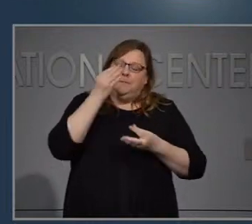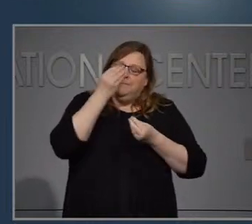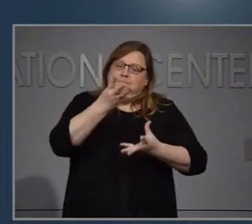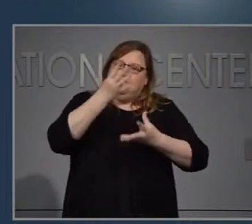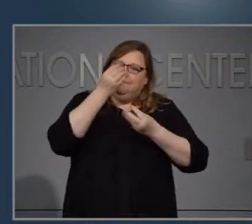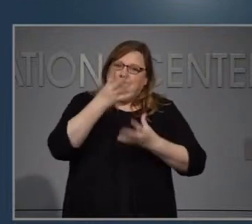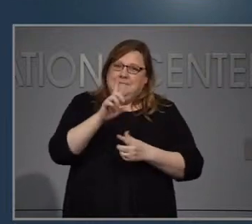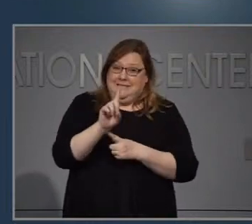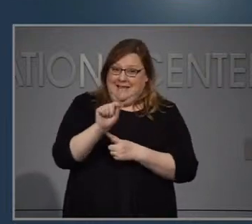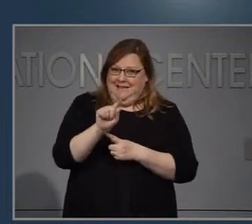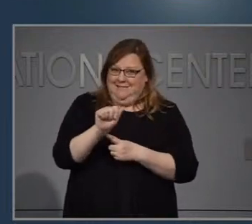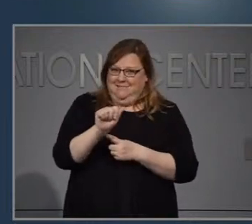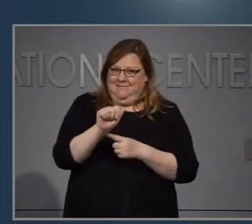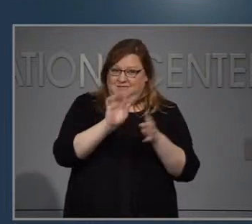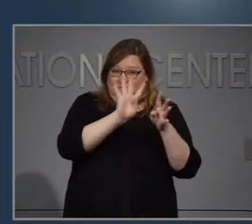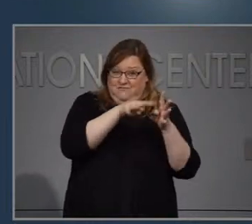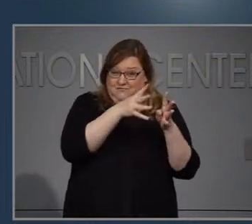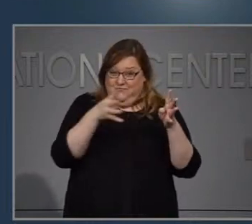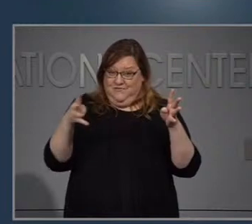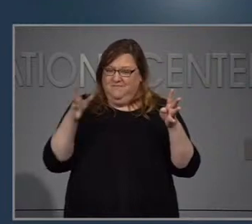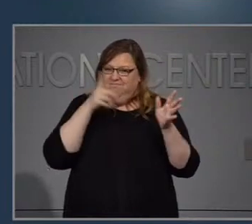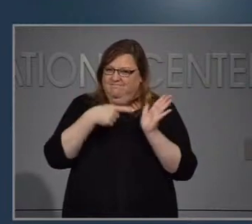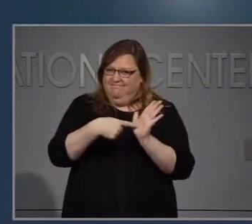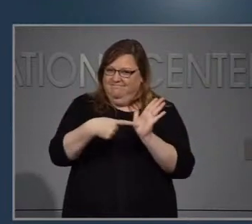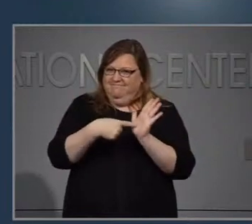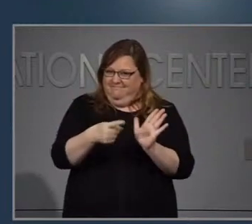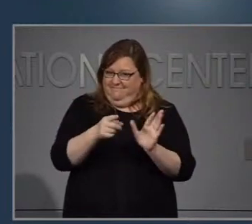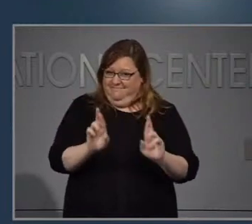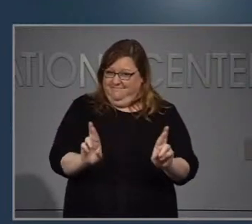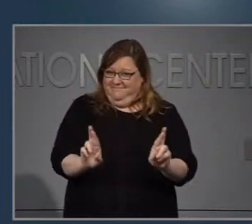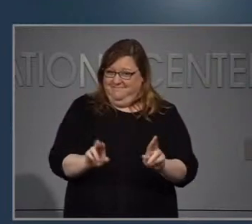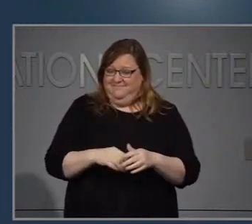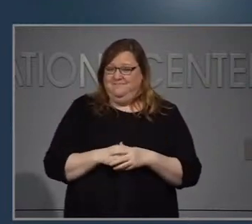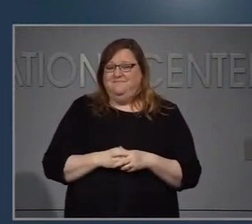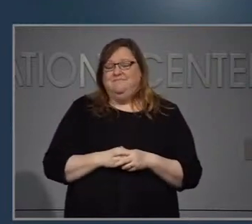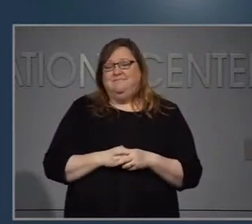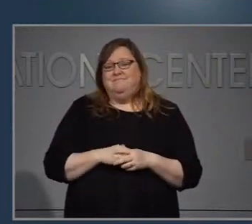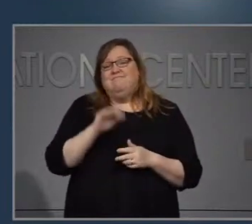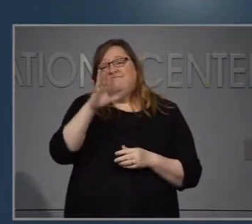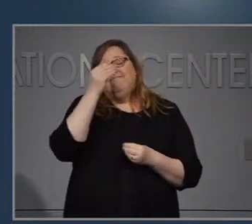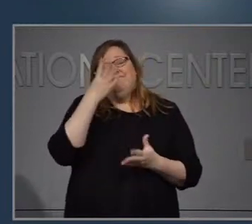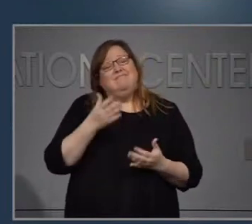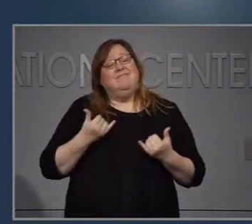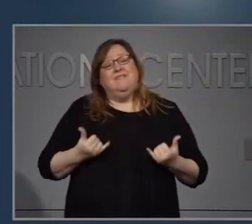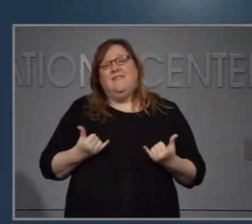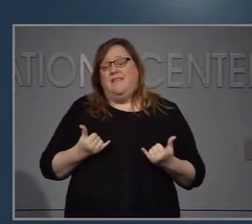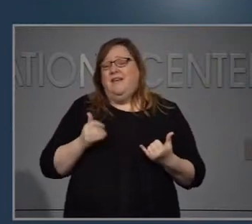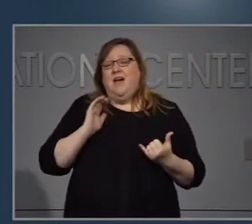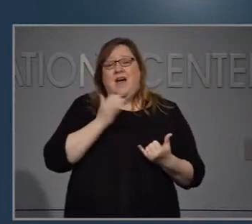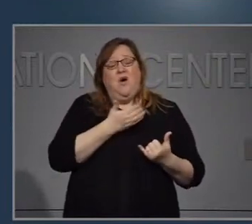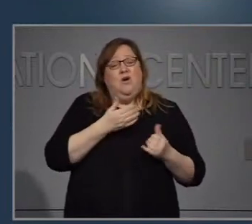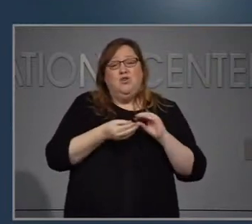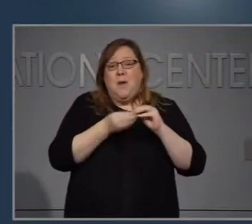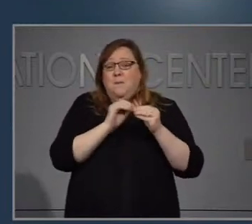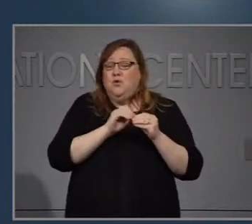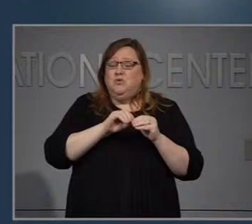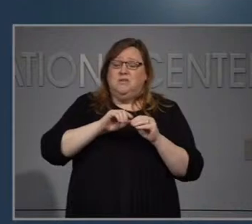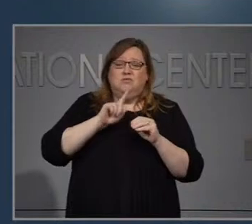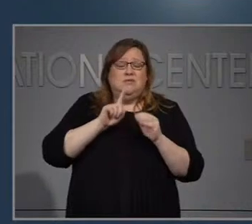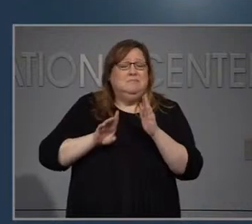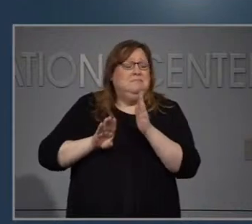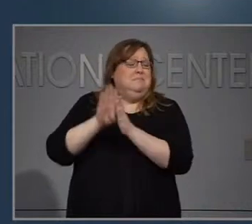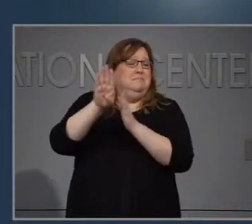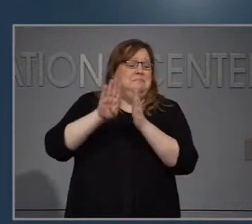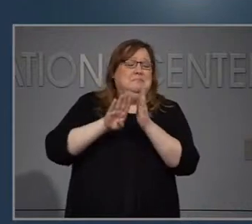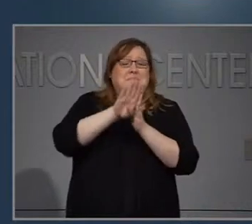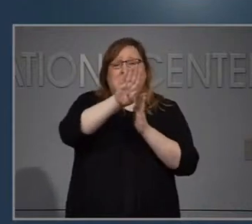the country, we continue to see dangerous spikes in viral transmission. Many states are